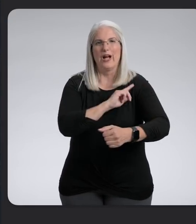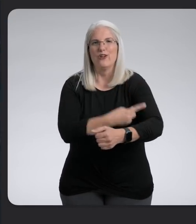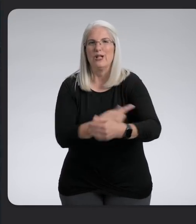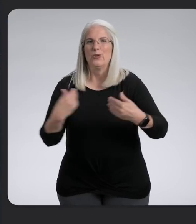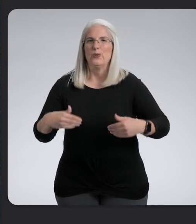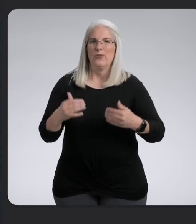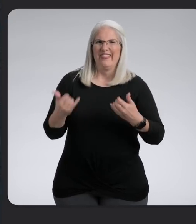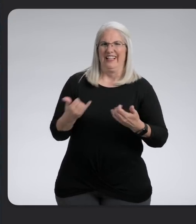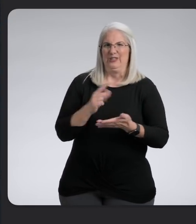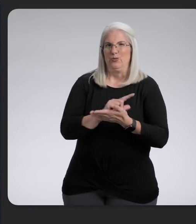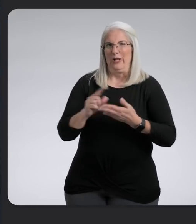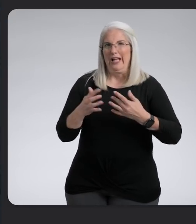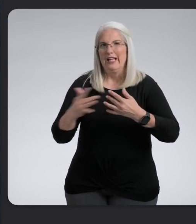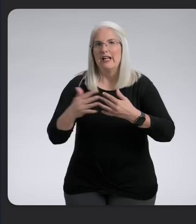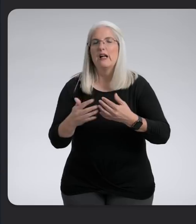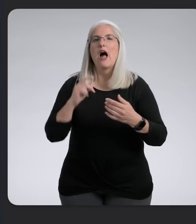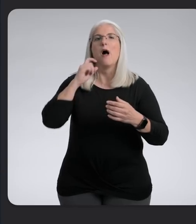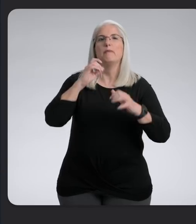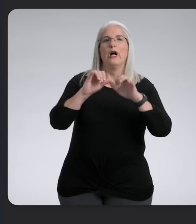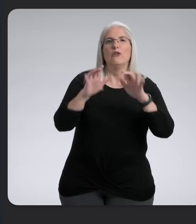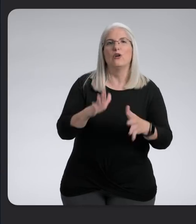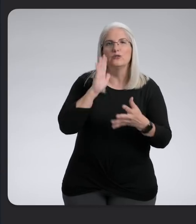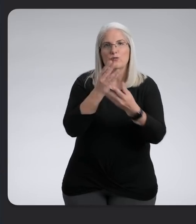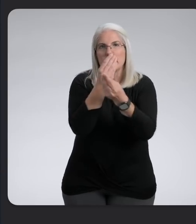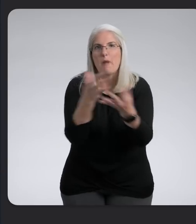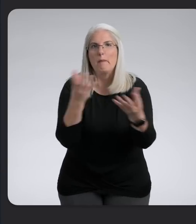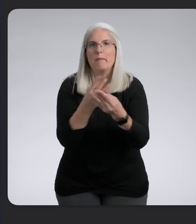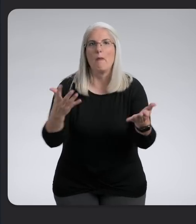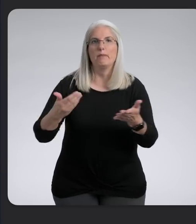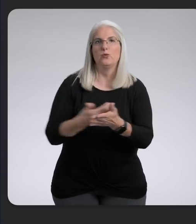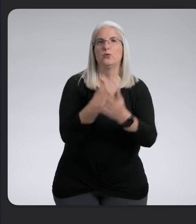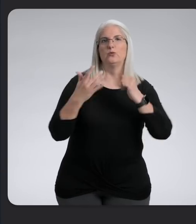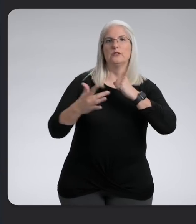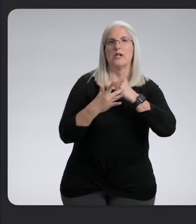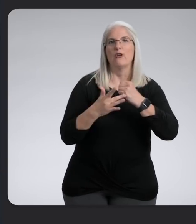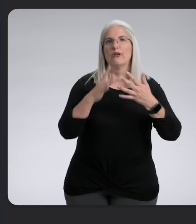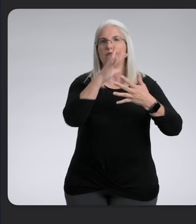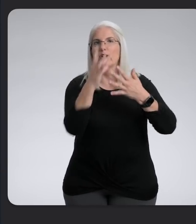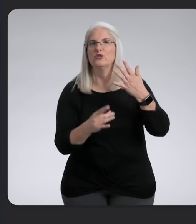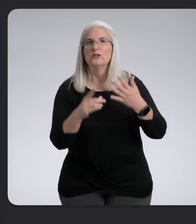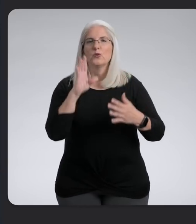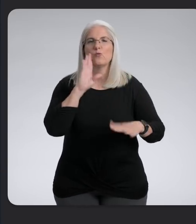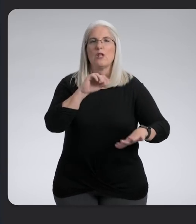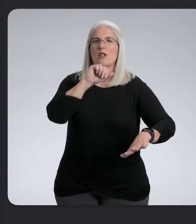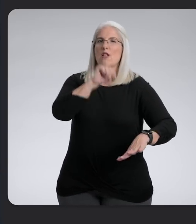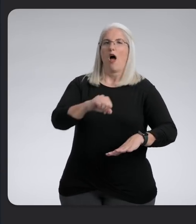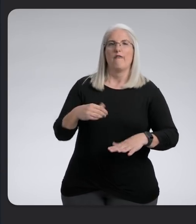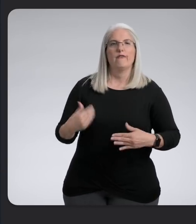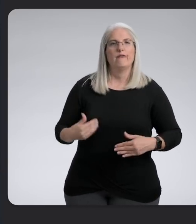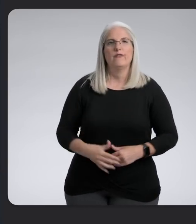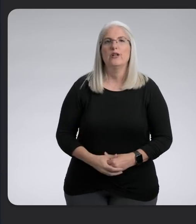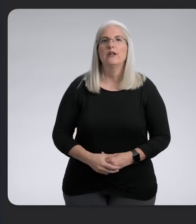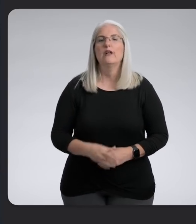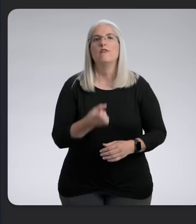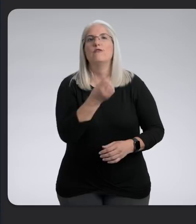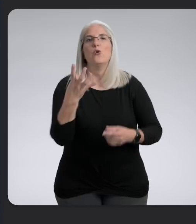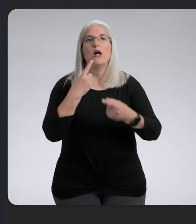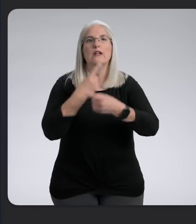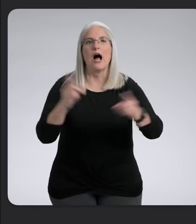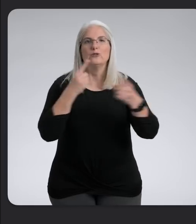are going to share all kinds of exciting new technologies and features that we think you're going to love. And there are a few announcements that we just